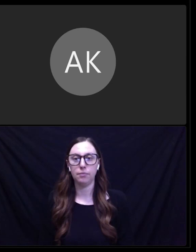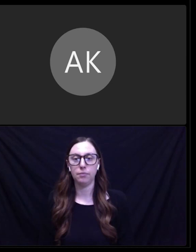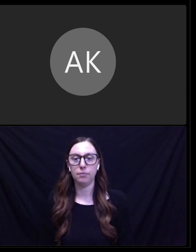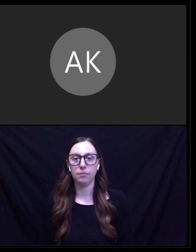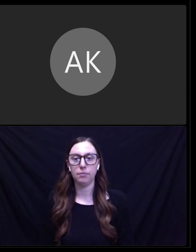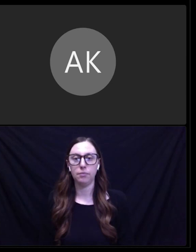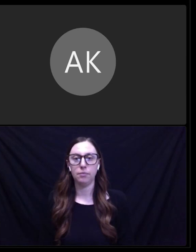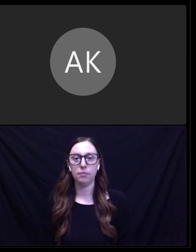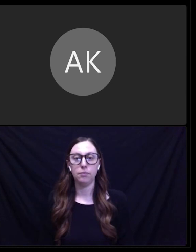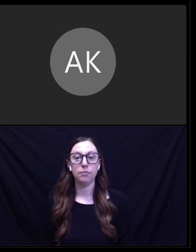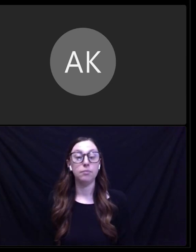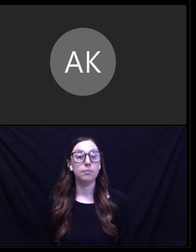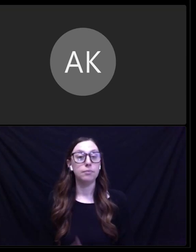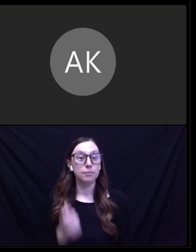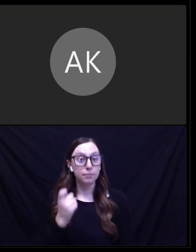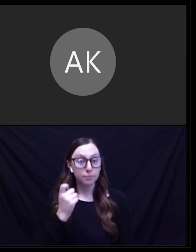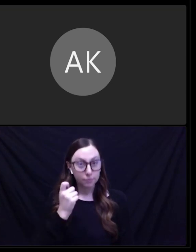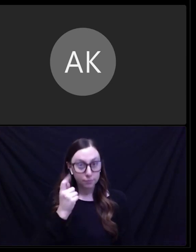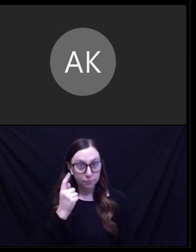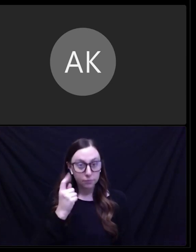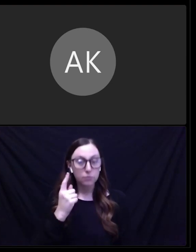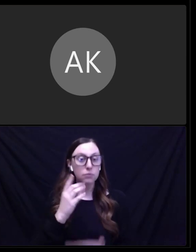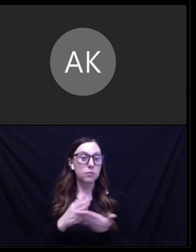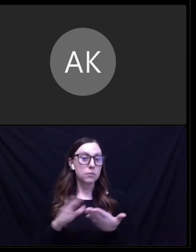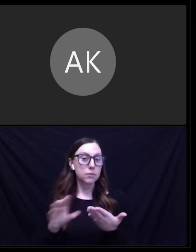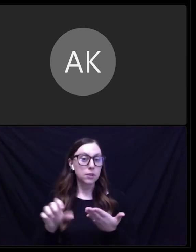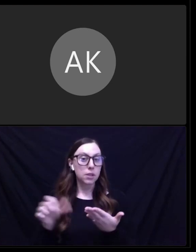I will note that unlike some other systems,